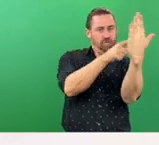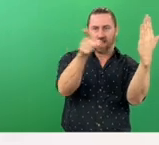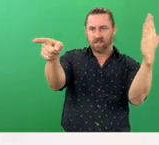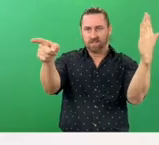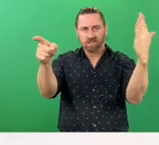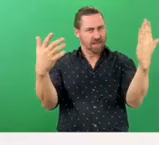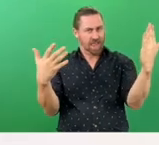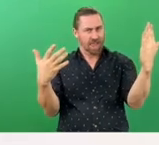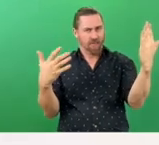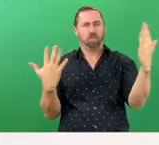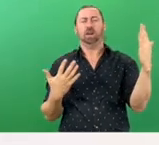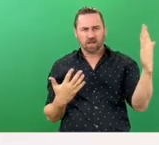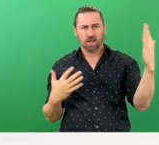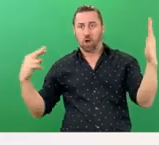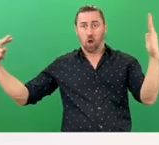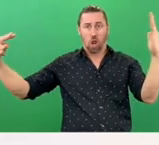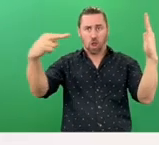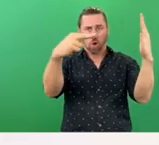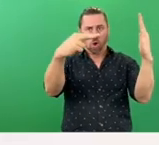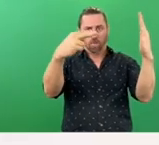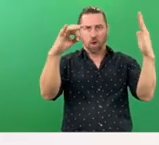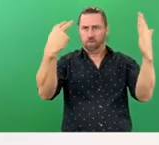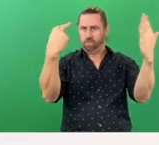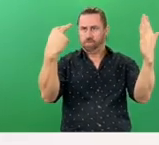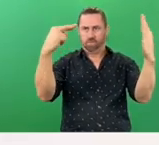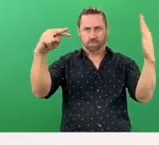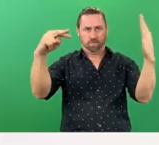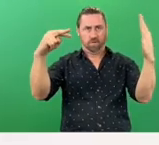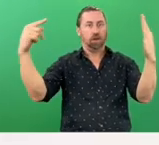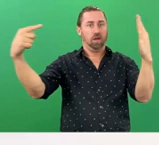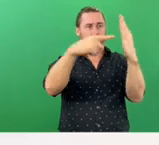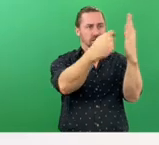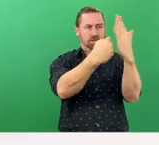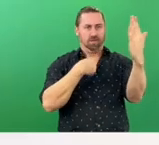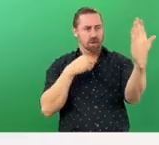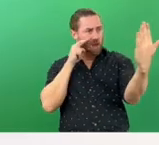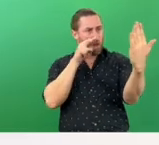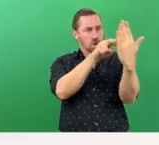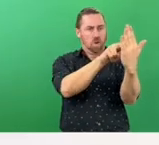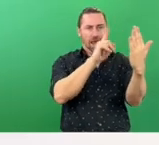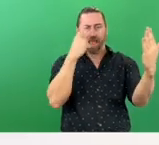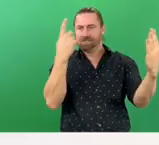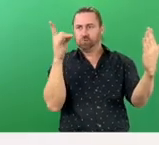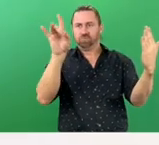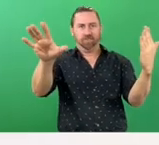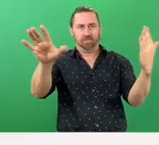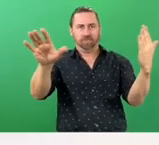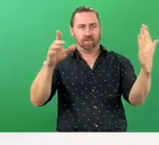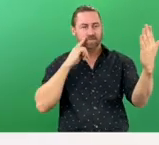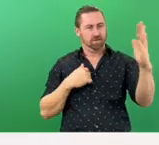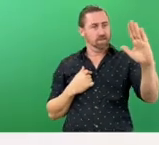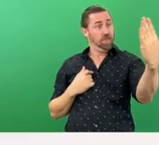person. If that were the case, the person who's looking into the mirror would not see her own reflection. If the mirror were